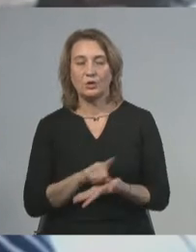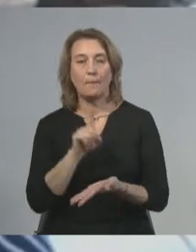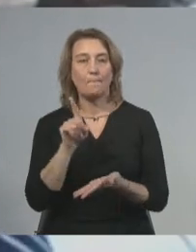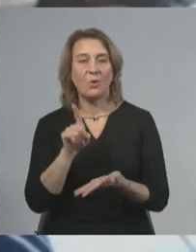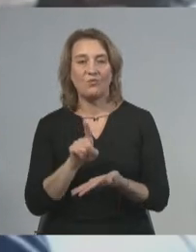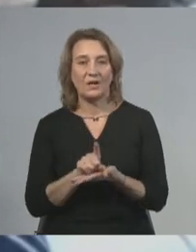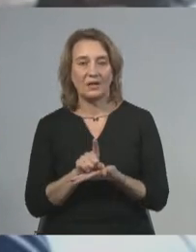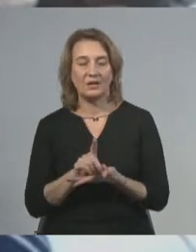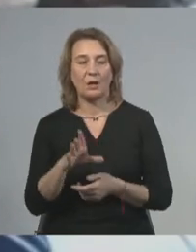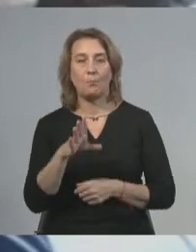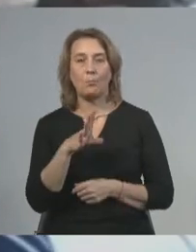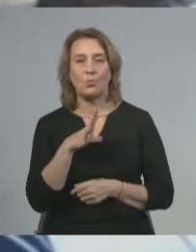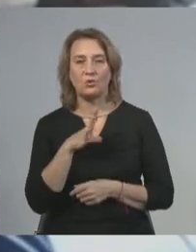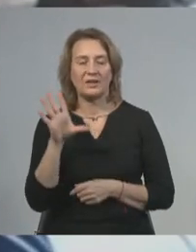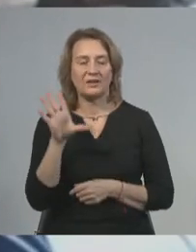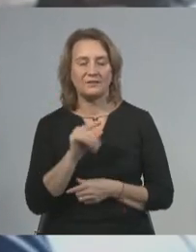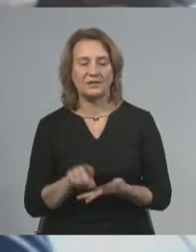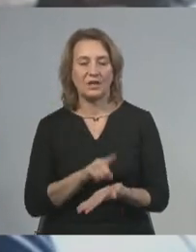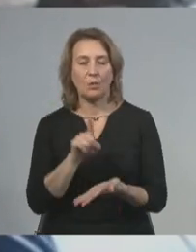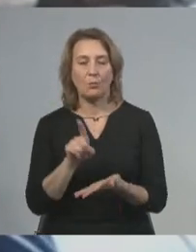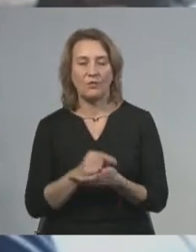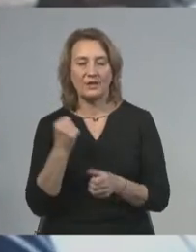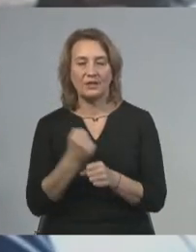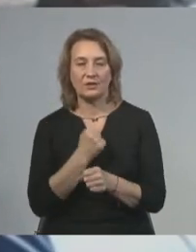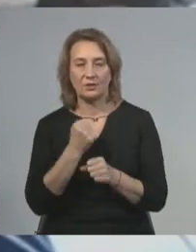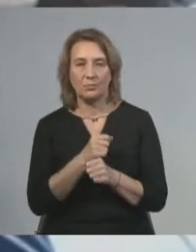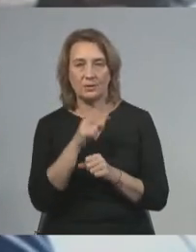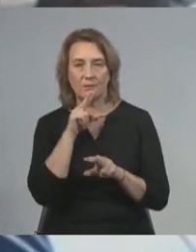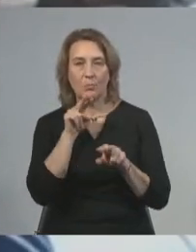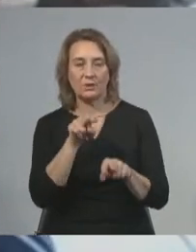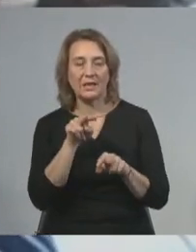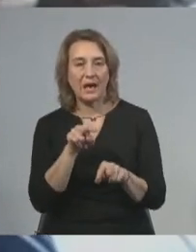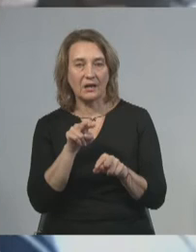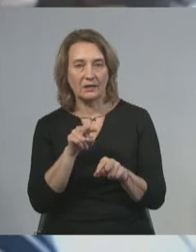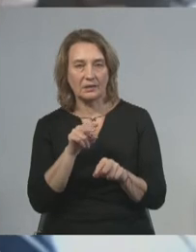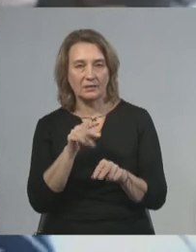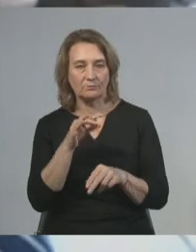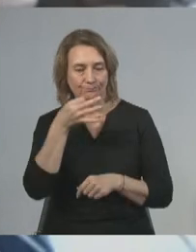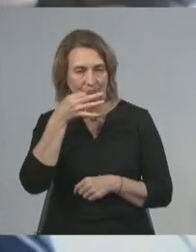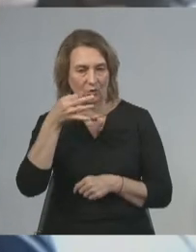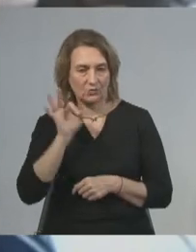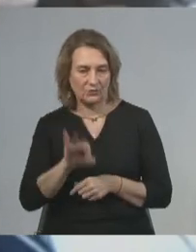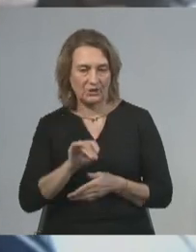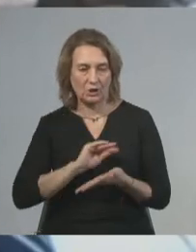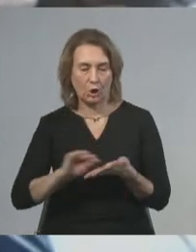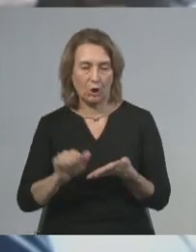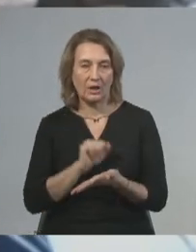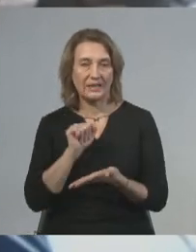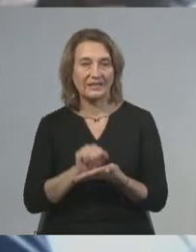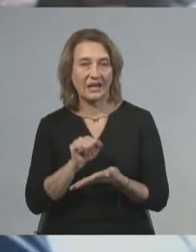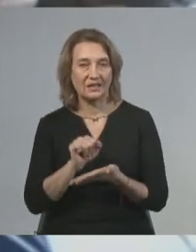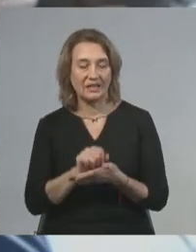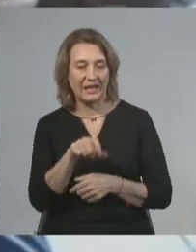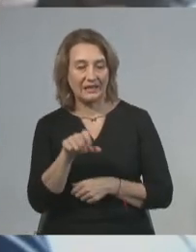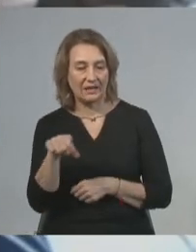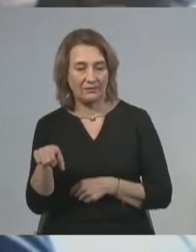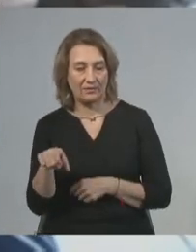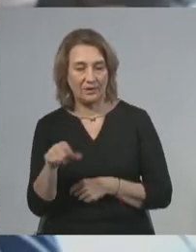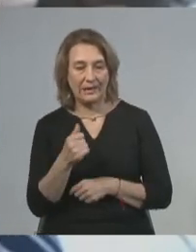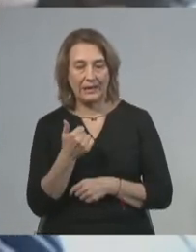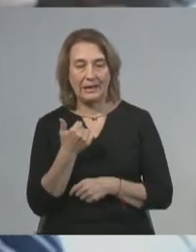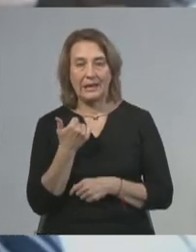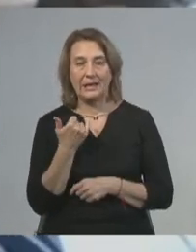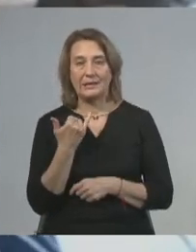editors we had a horrible case in croatia just a couple of days before a couple of days ago where we had